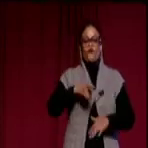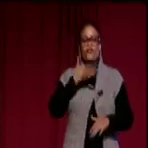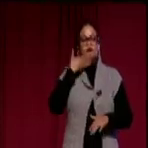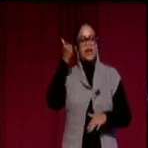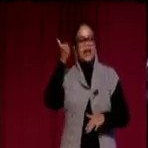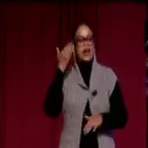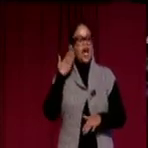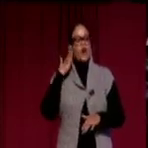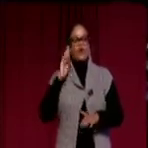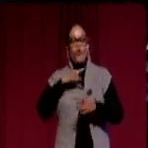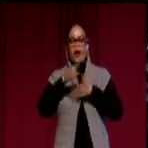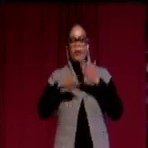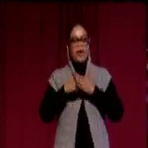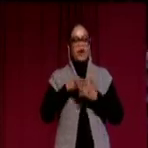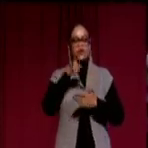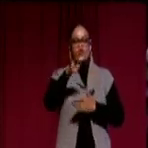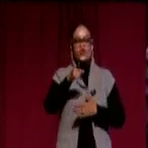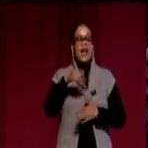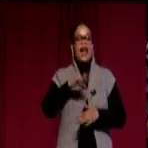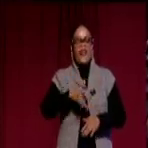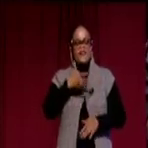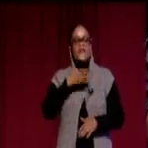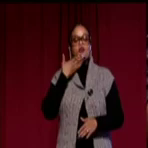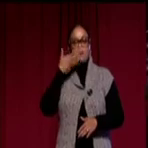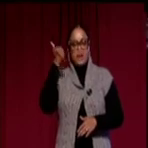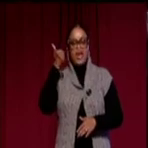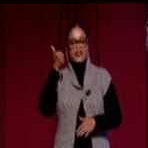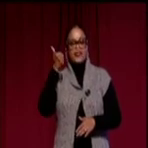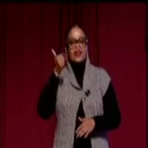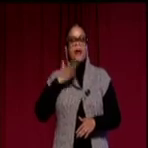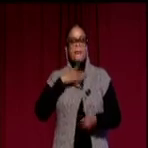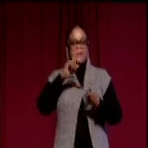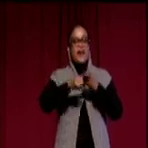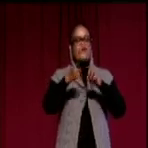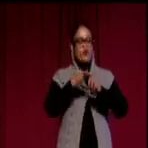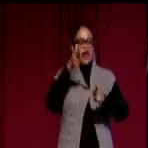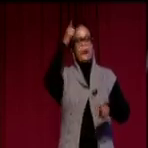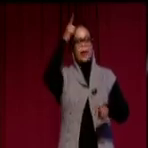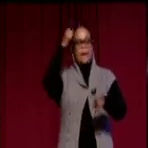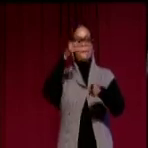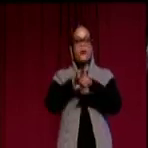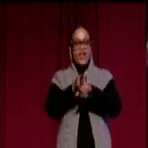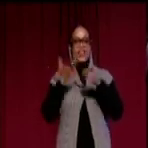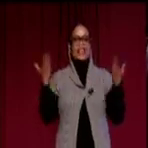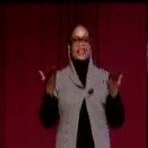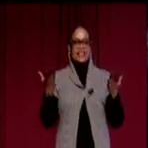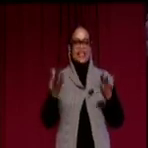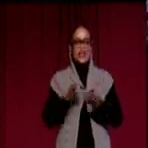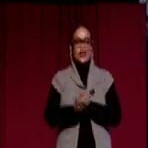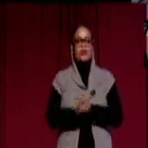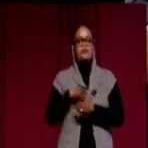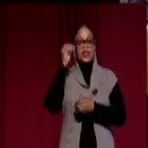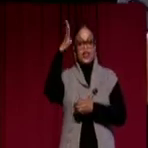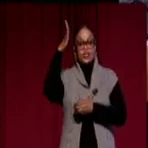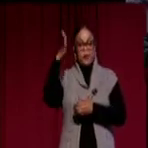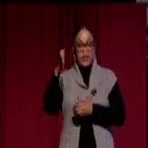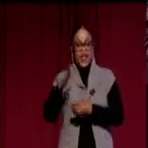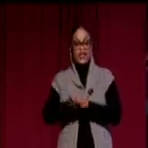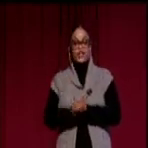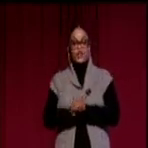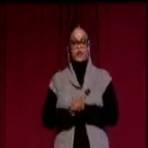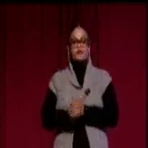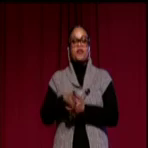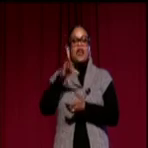don't know about you, but I feel better. My friend, my brother is here. He is the pastor